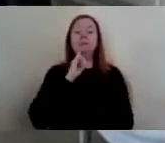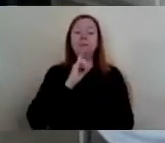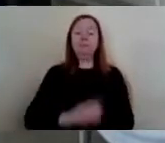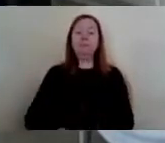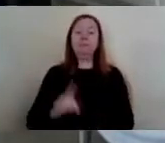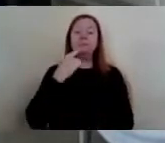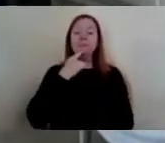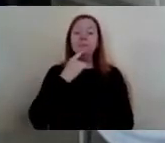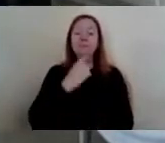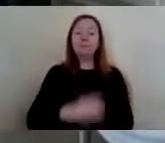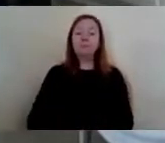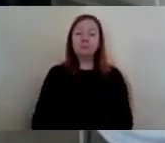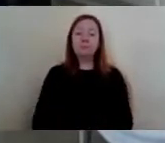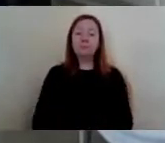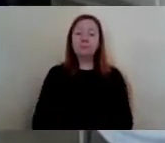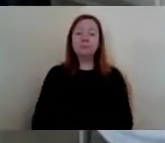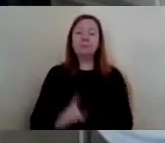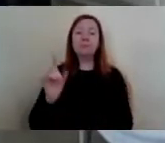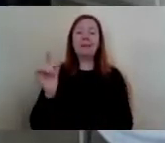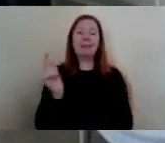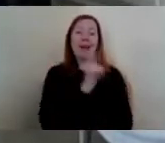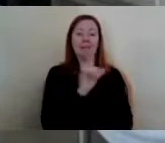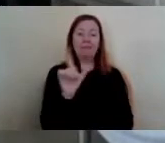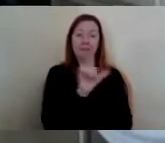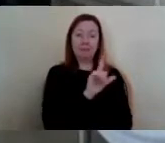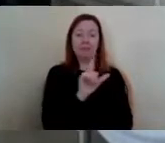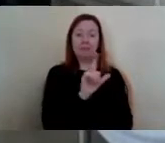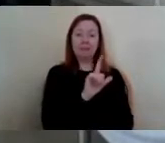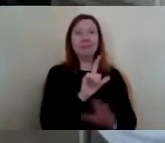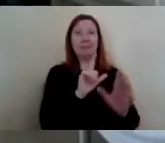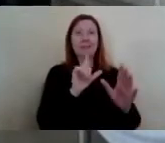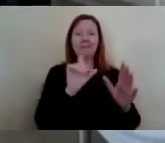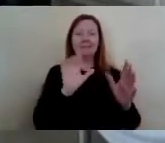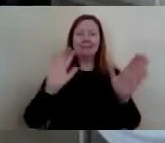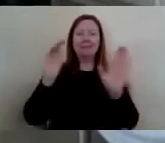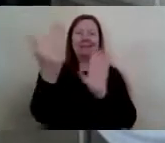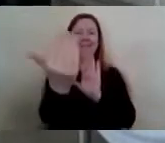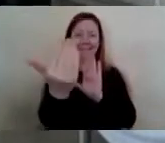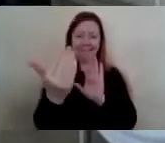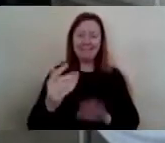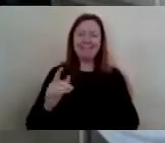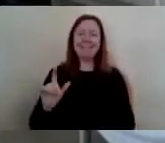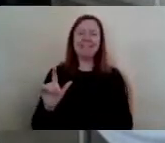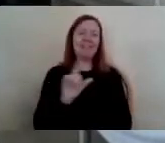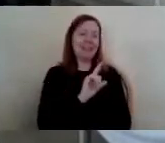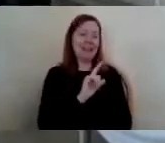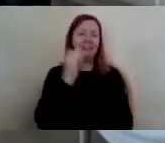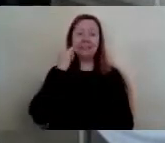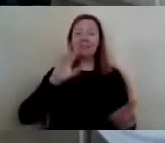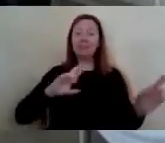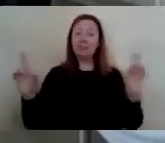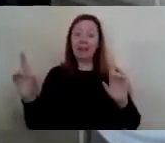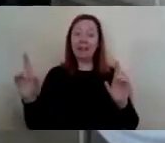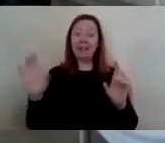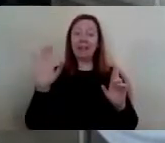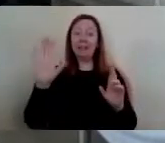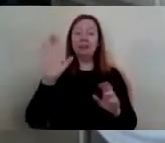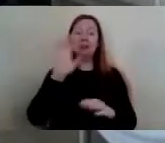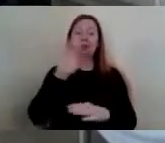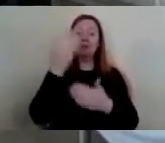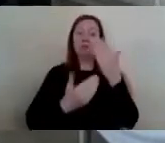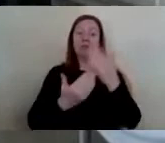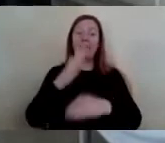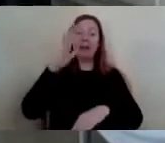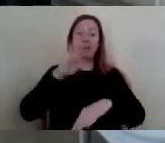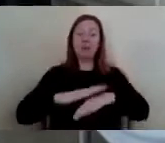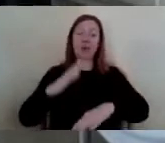your chin over your left, which is gonna look like my right shoulder. And if you're ready, you're gonna take your right hand, you're gonna place